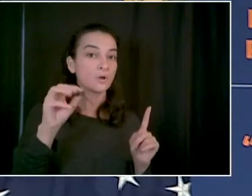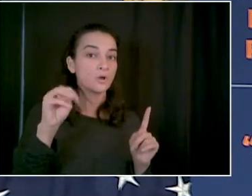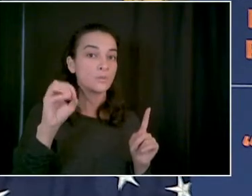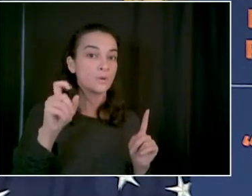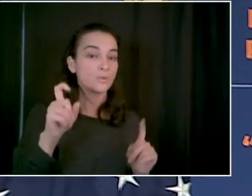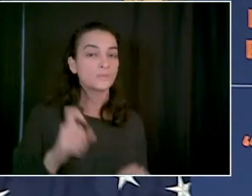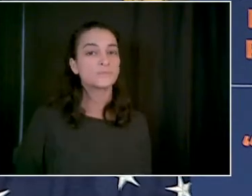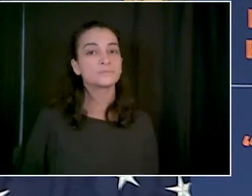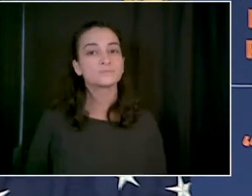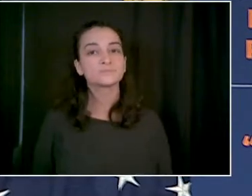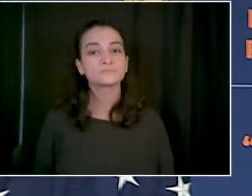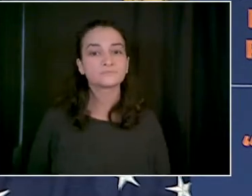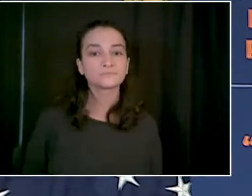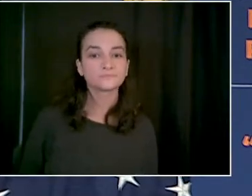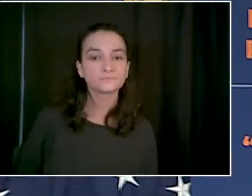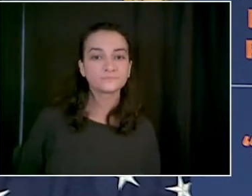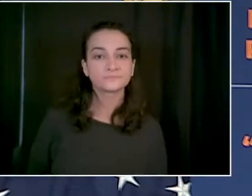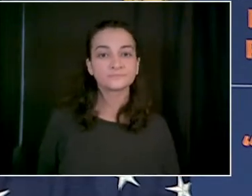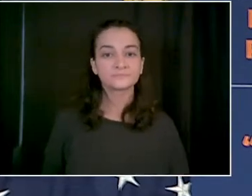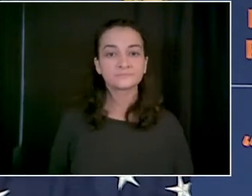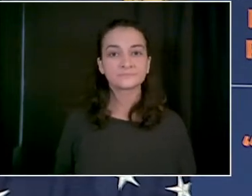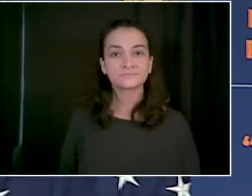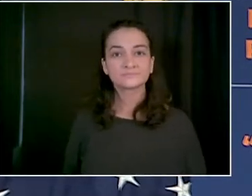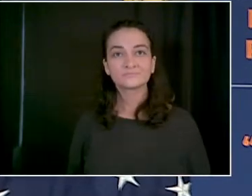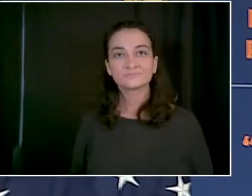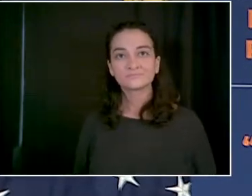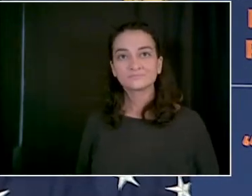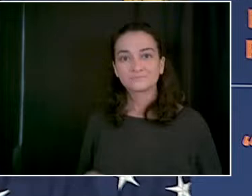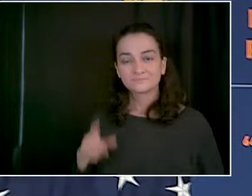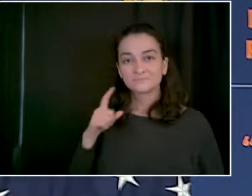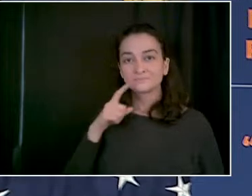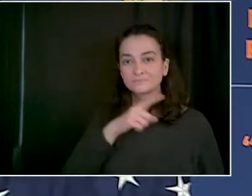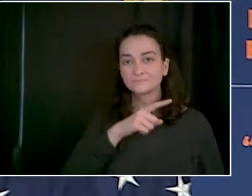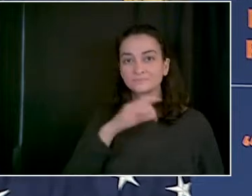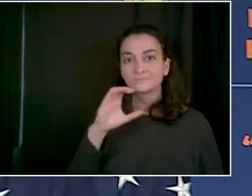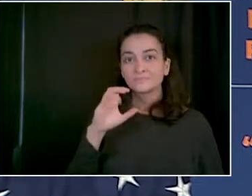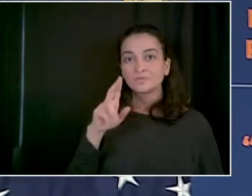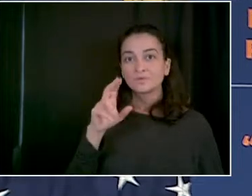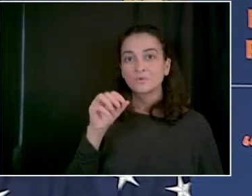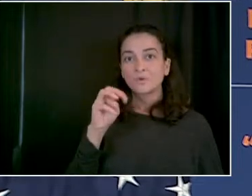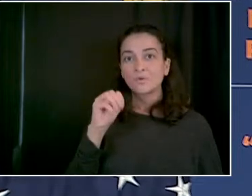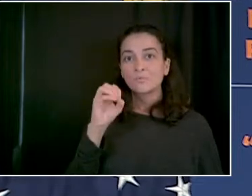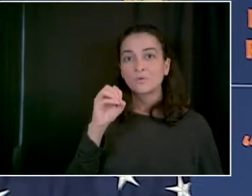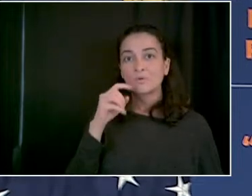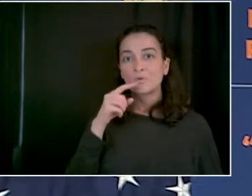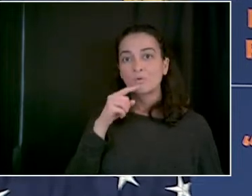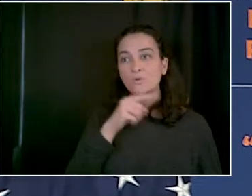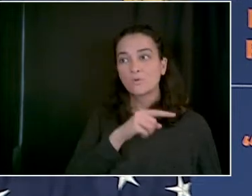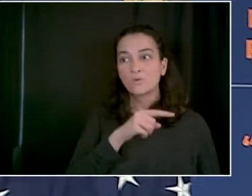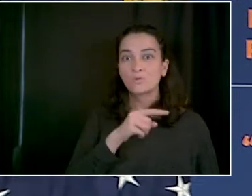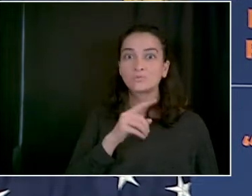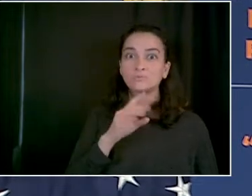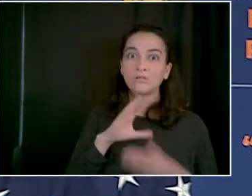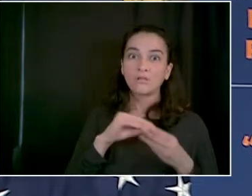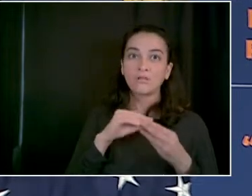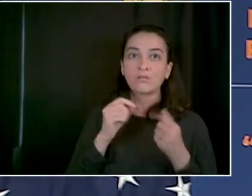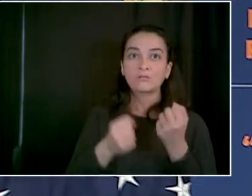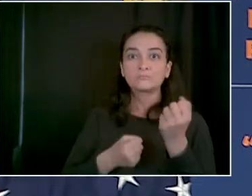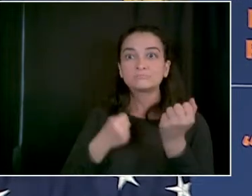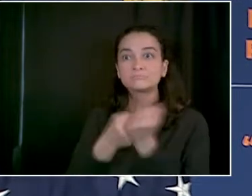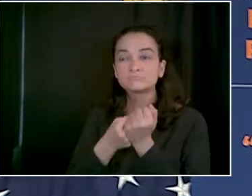about his support of Israel. I think Israel is an ally in that region, and I don't know if he talks about